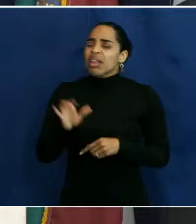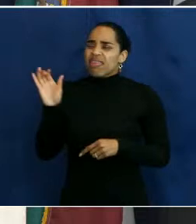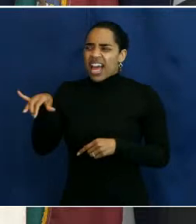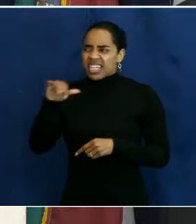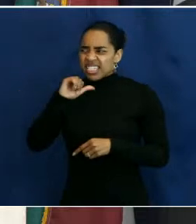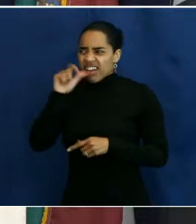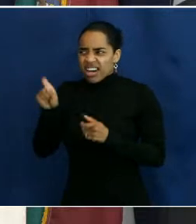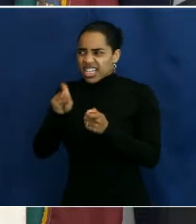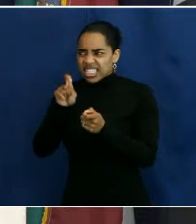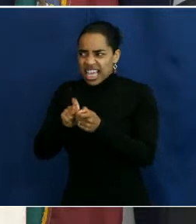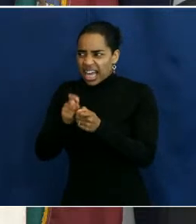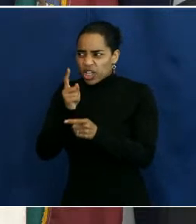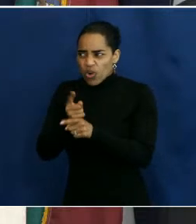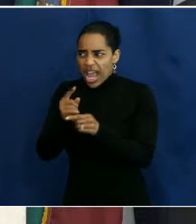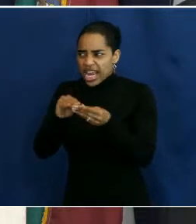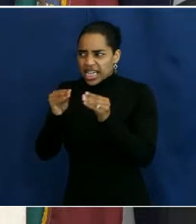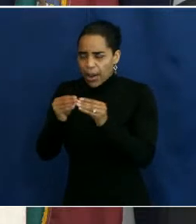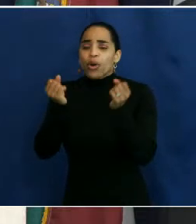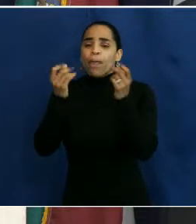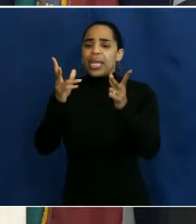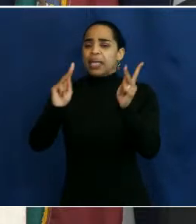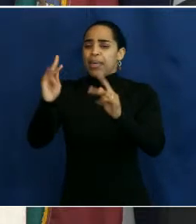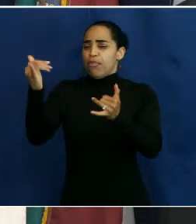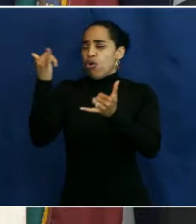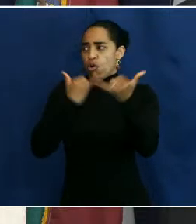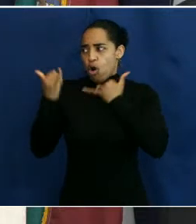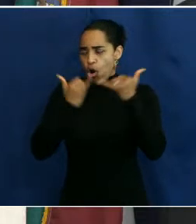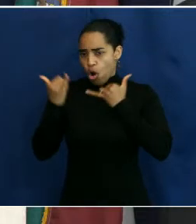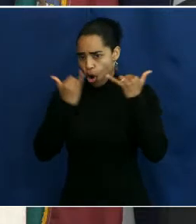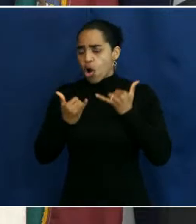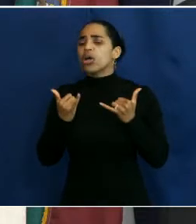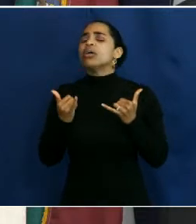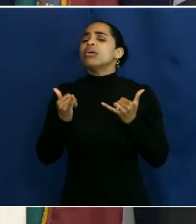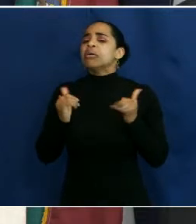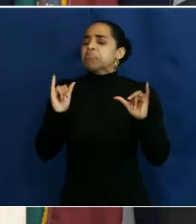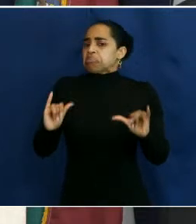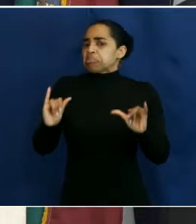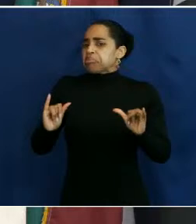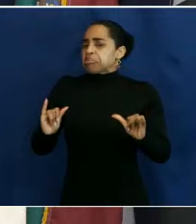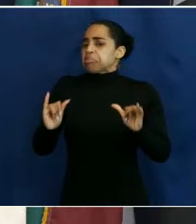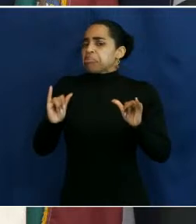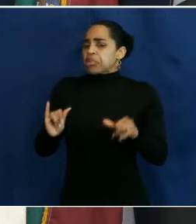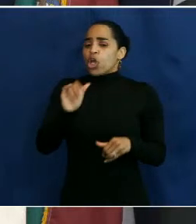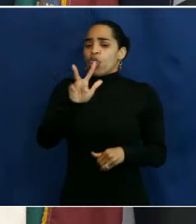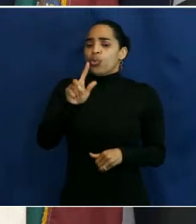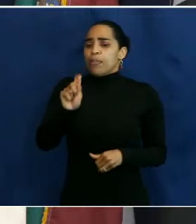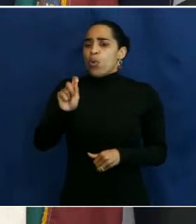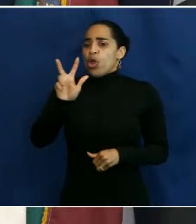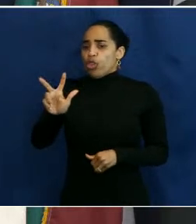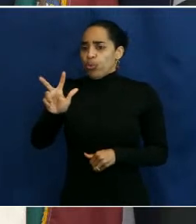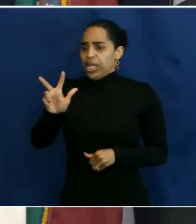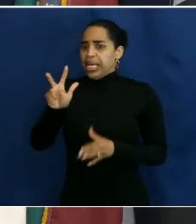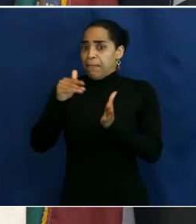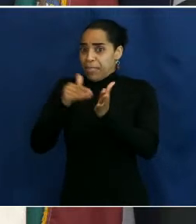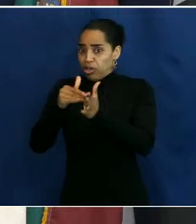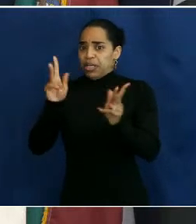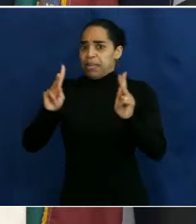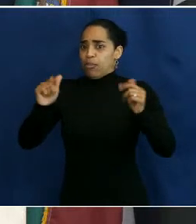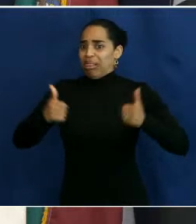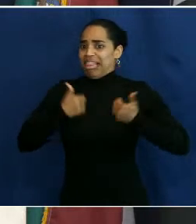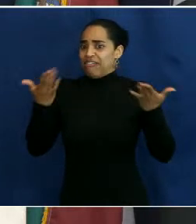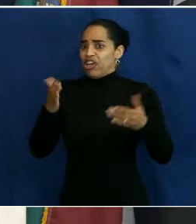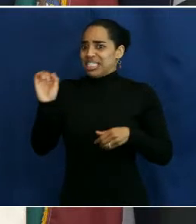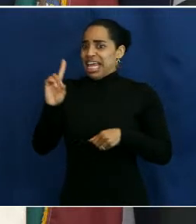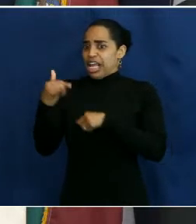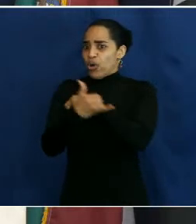right. I get a lot of phone calls on this from people who are following this on their own, but we've got 3.3 million people in this county.